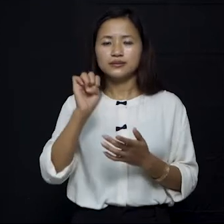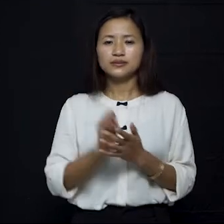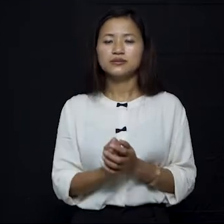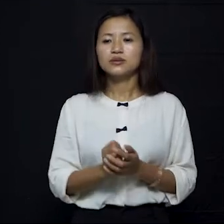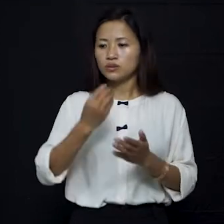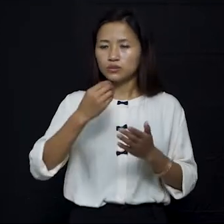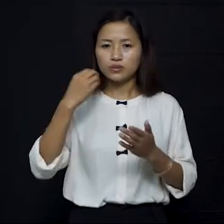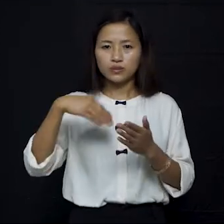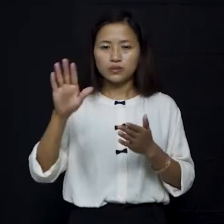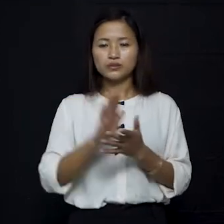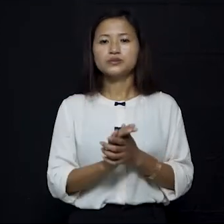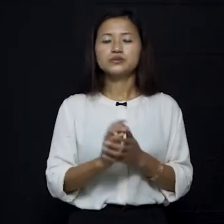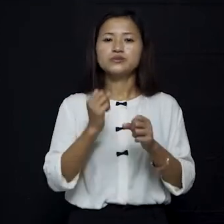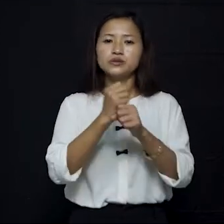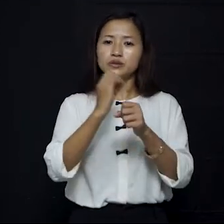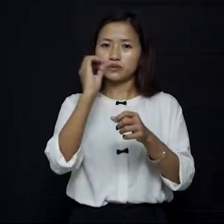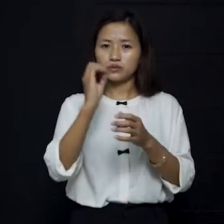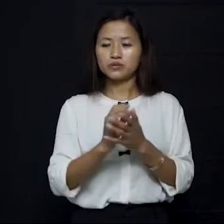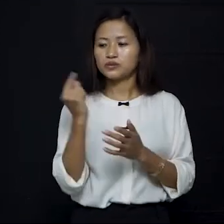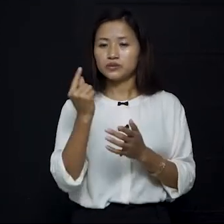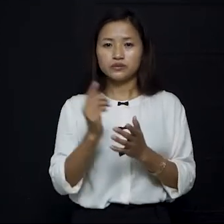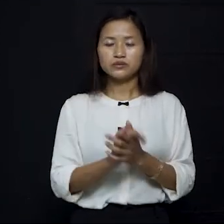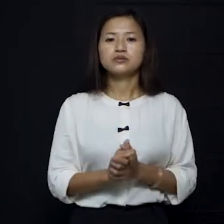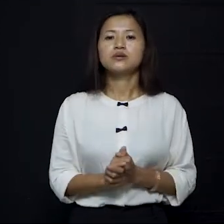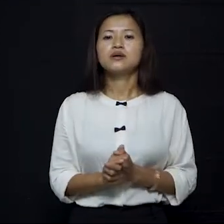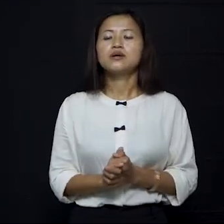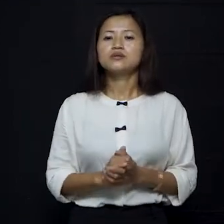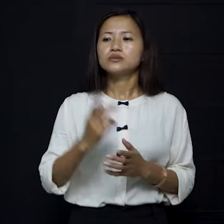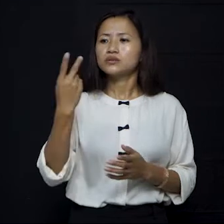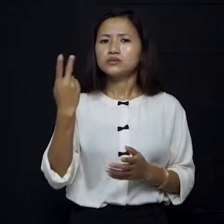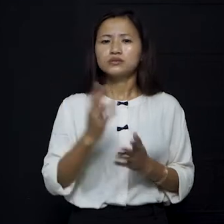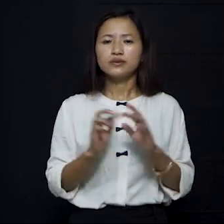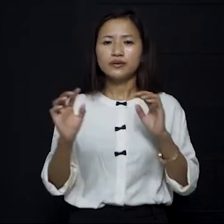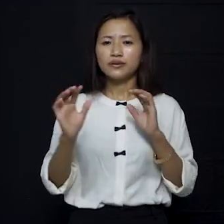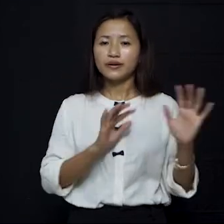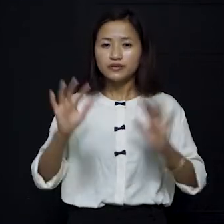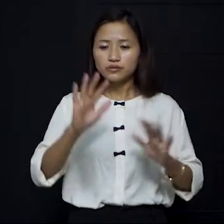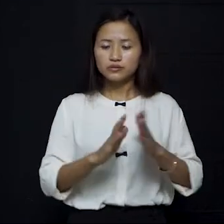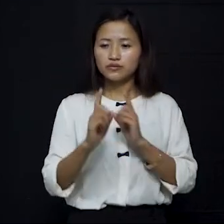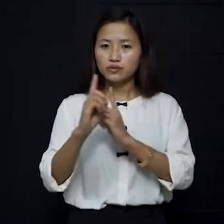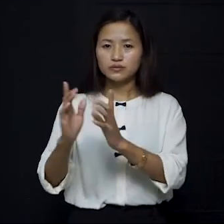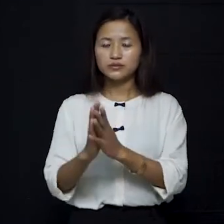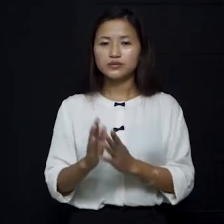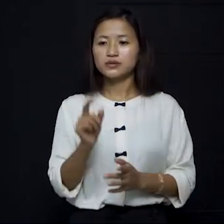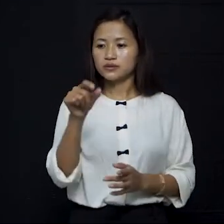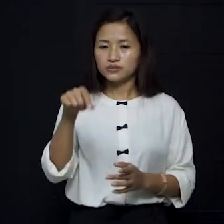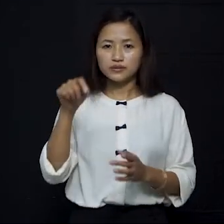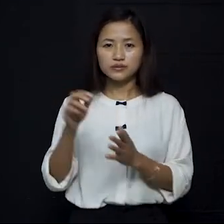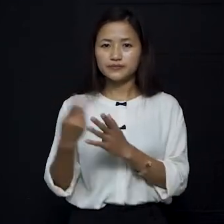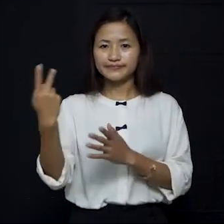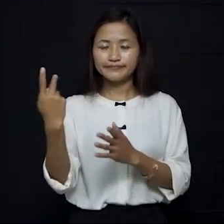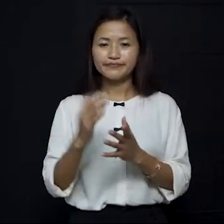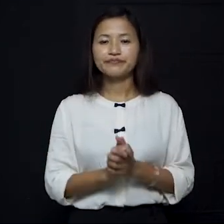to use a past perfect tense, he had gone to school can be used. But if there are two actions going to be following each other, you have to remember